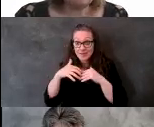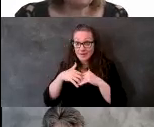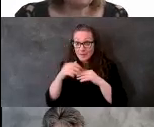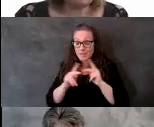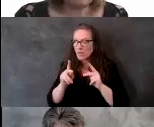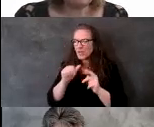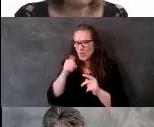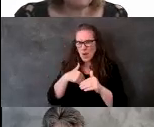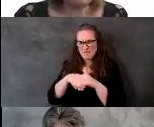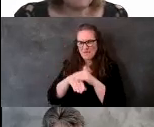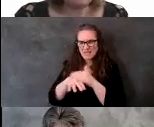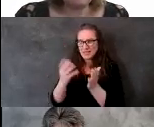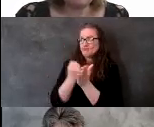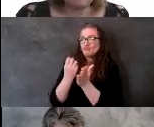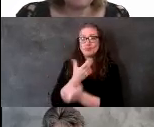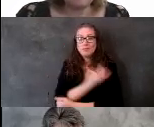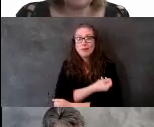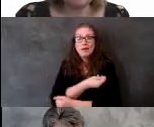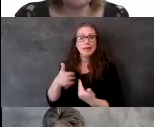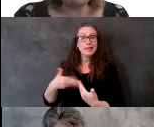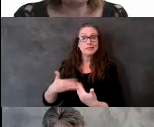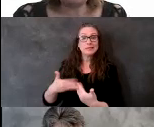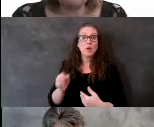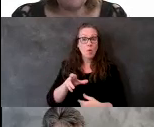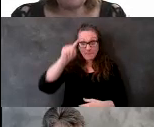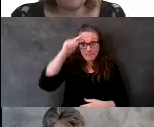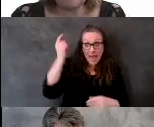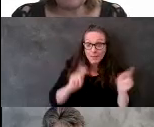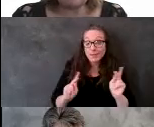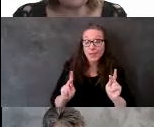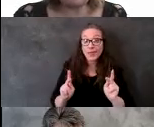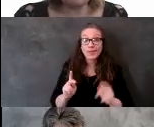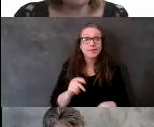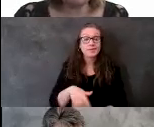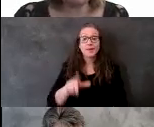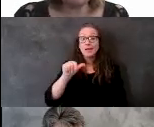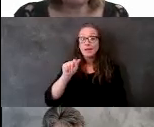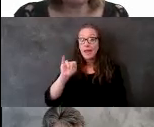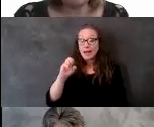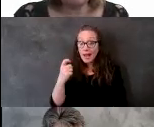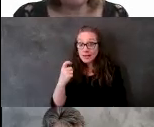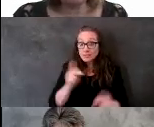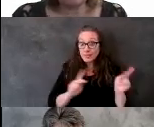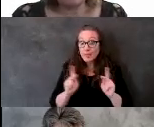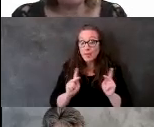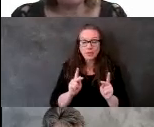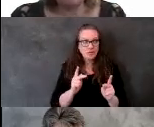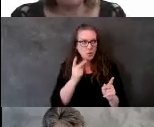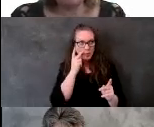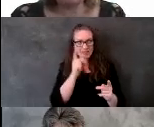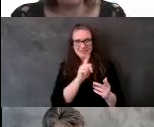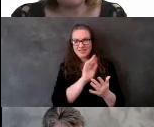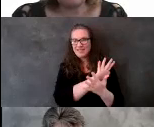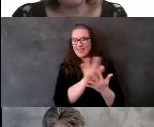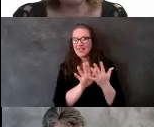and also just Black people and Latinx people. You're seeing them die at higher rates.